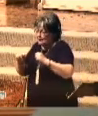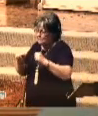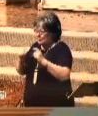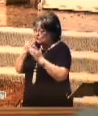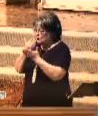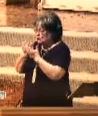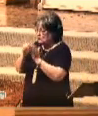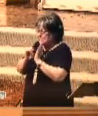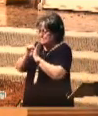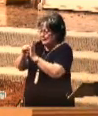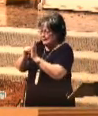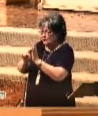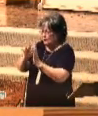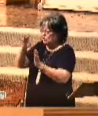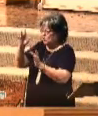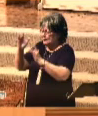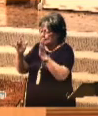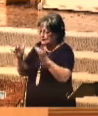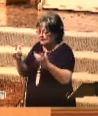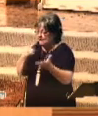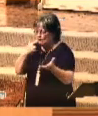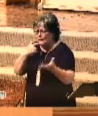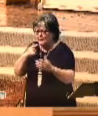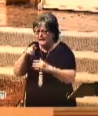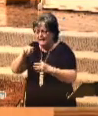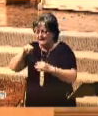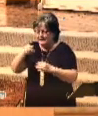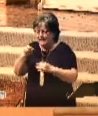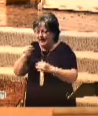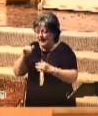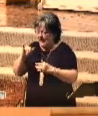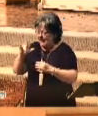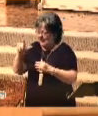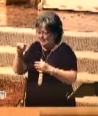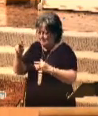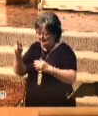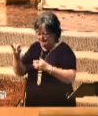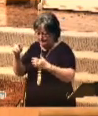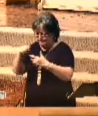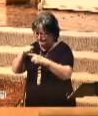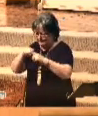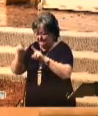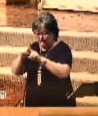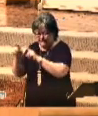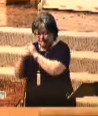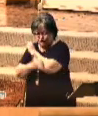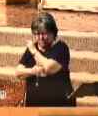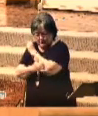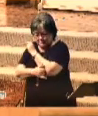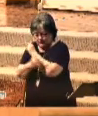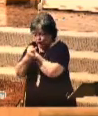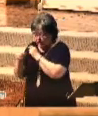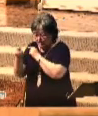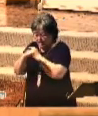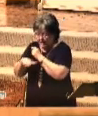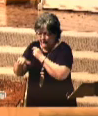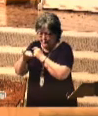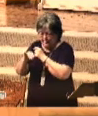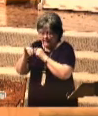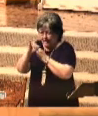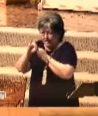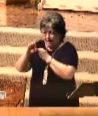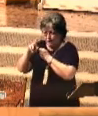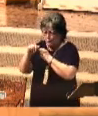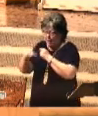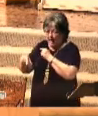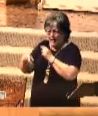light in our area." And He says, "Well, what about Thailand? What about Greenland? What about Iraq?